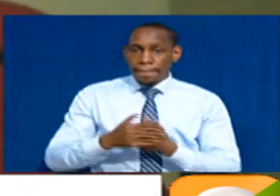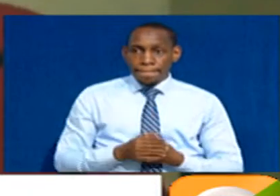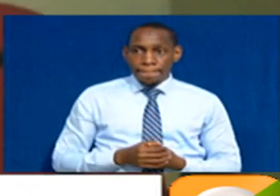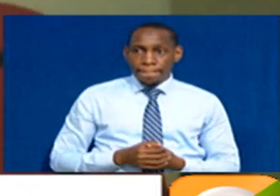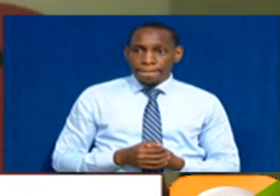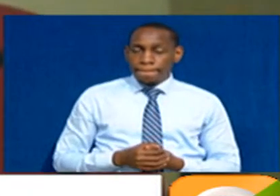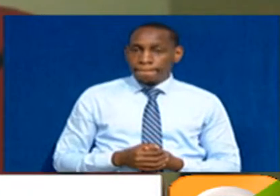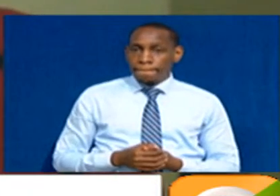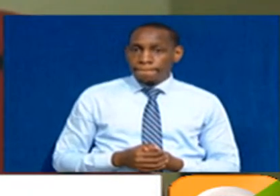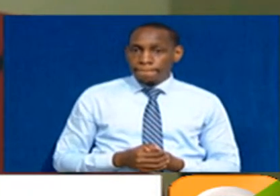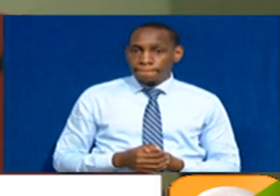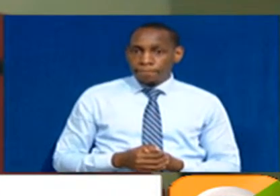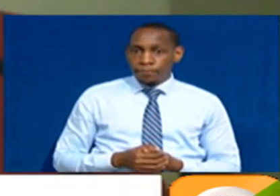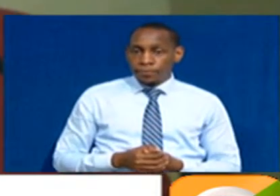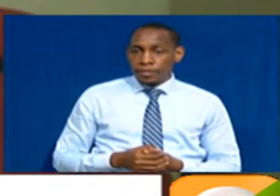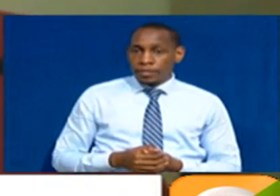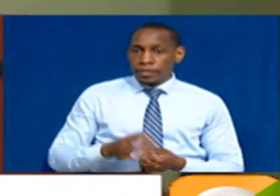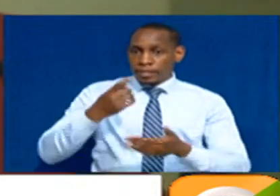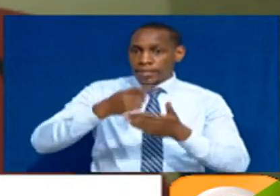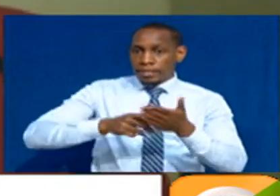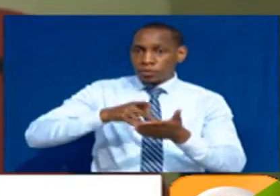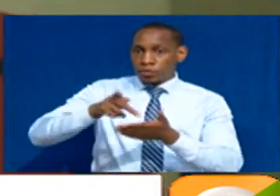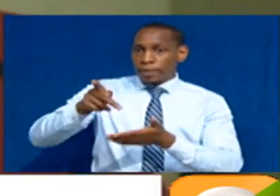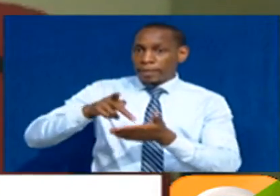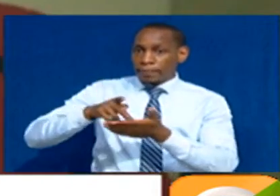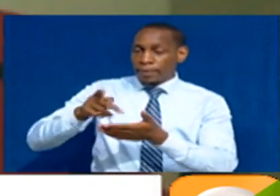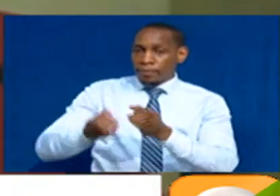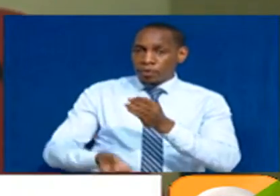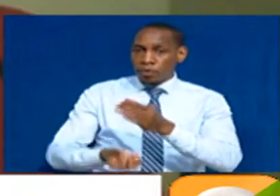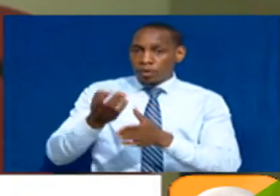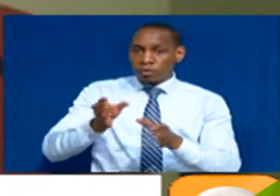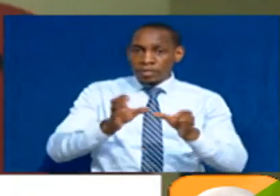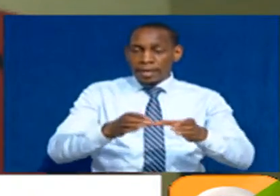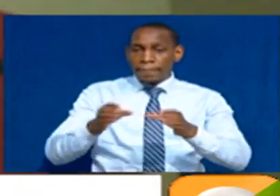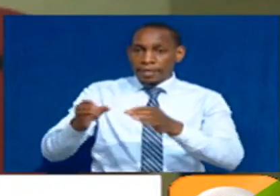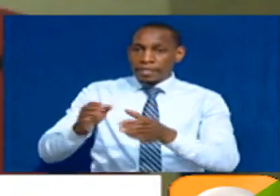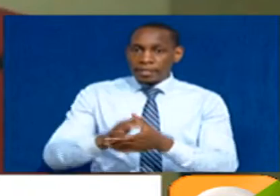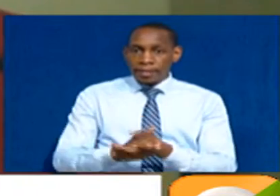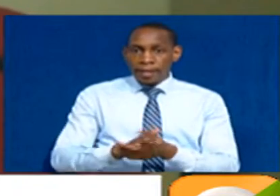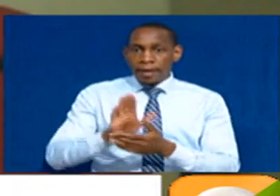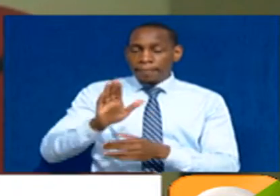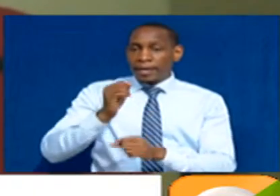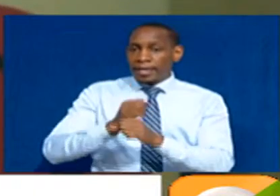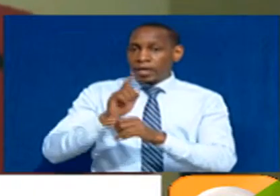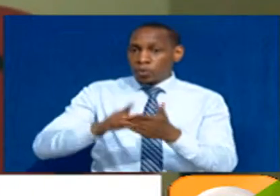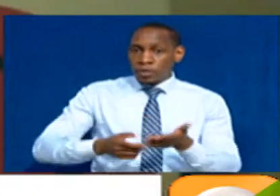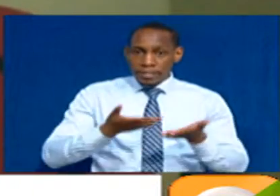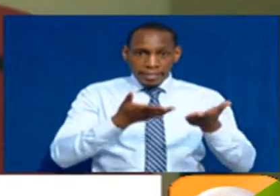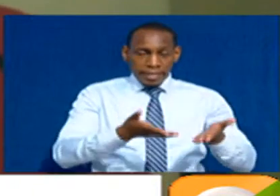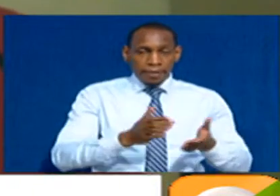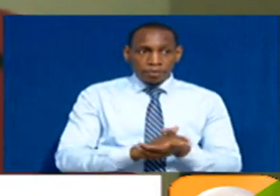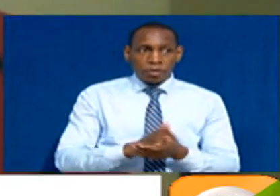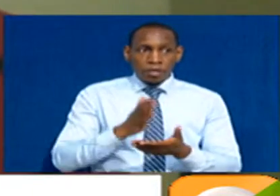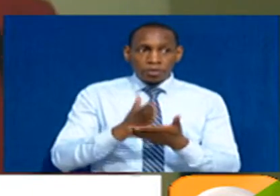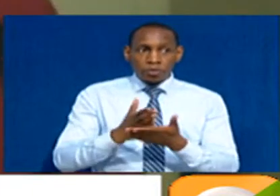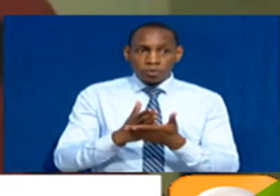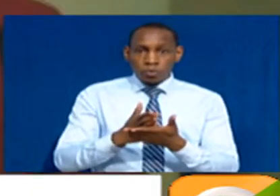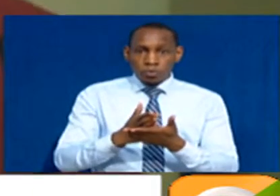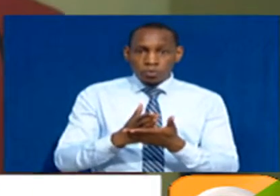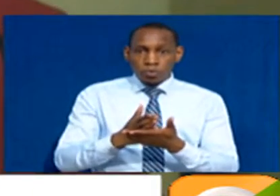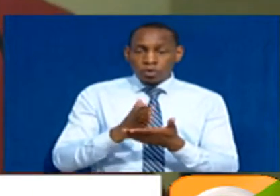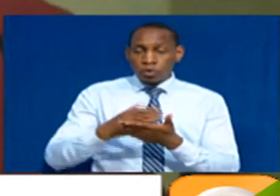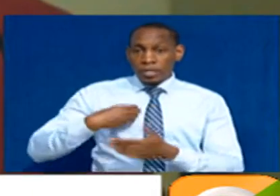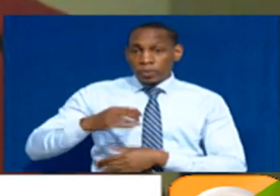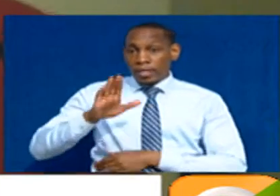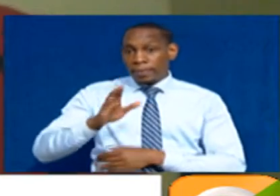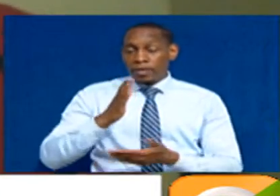you know, those fees that you're paying to set up those companies, what could they have done here? So as much as, yes, it is